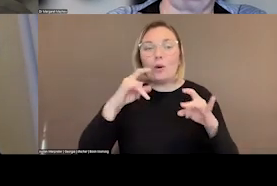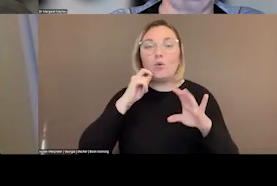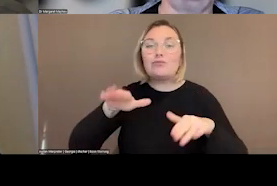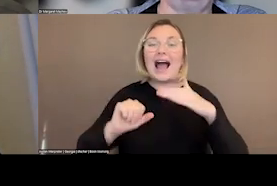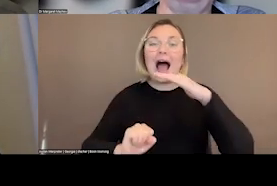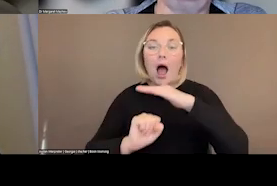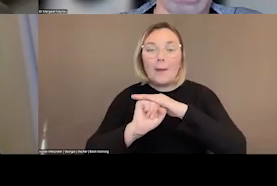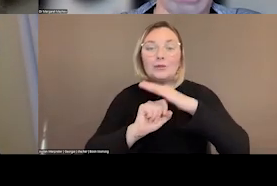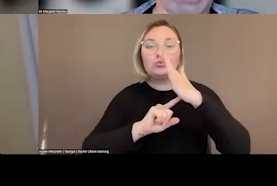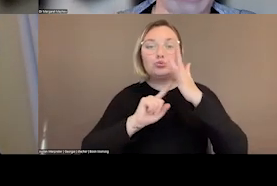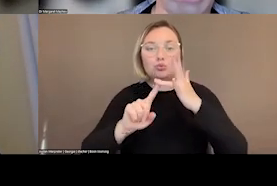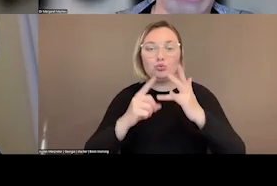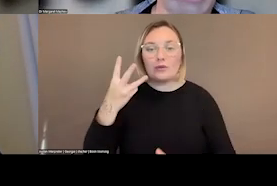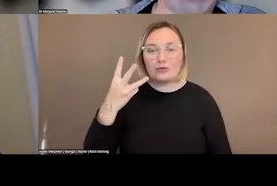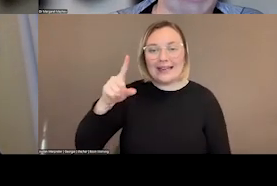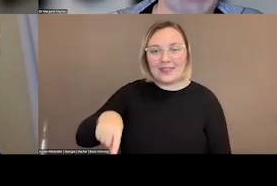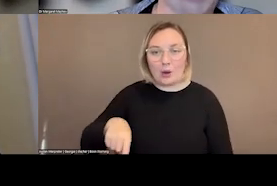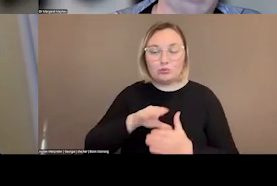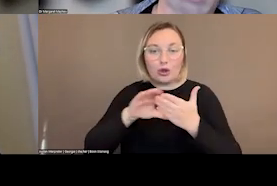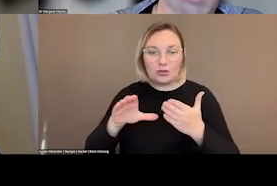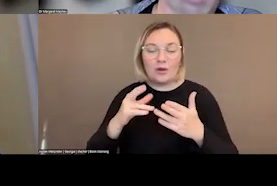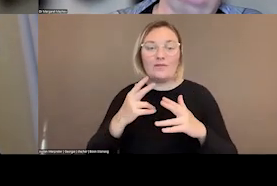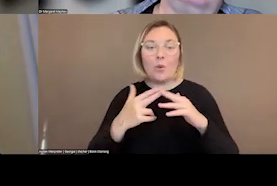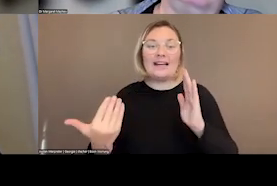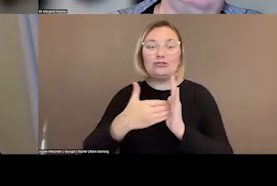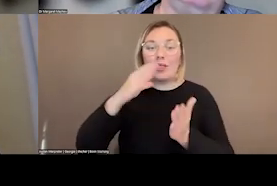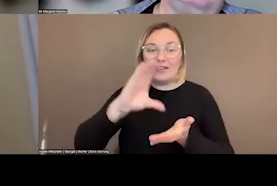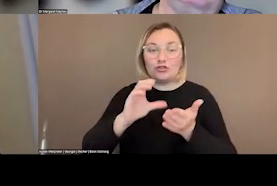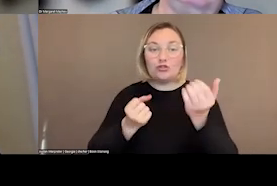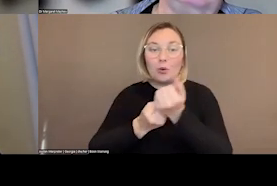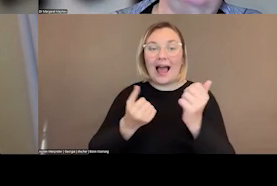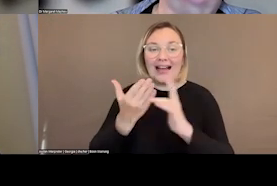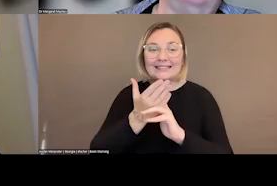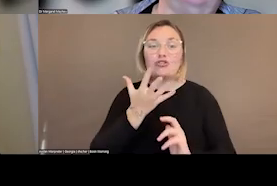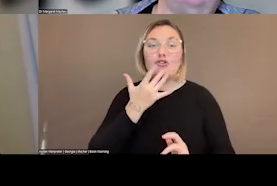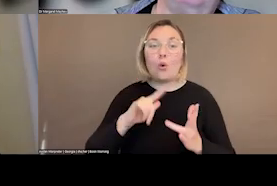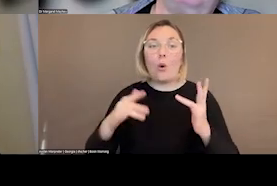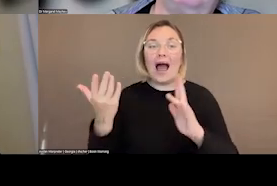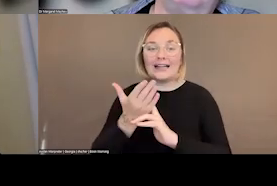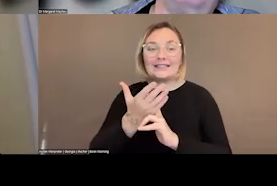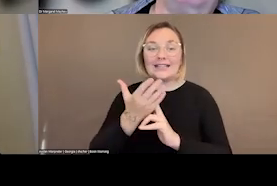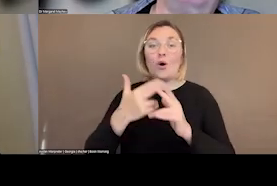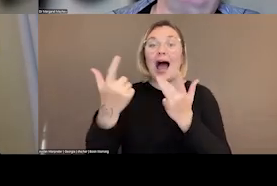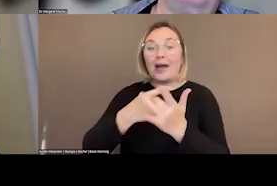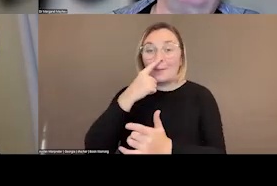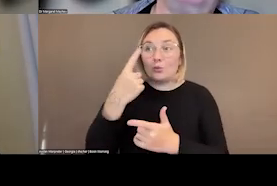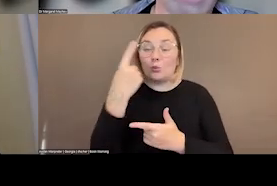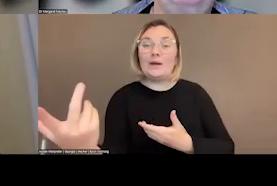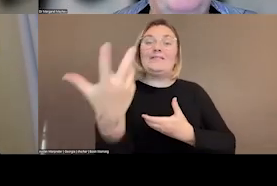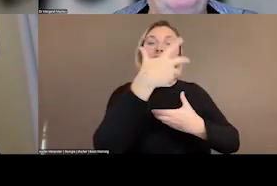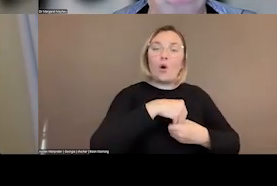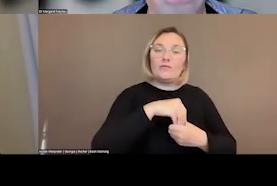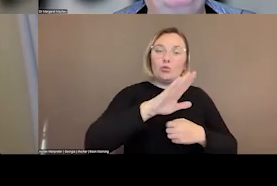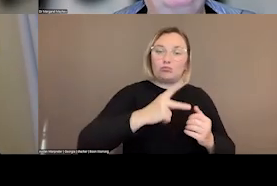up to $3,000 of additional funding to support your access costs or the access for other people involved in your